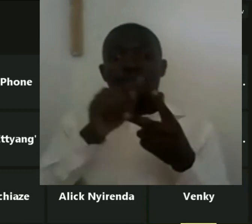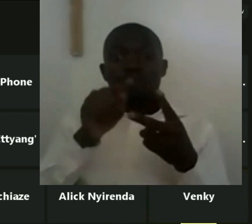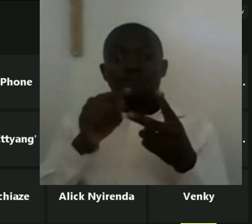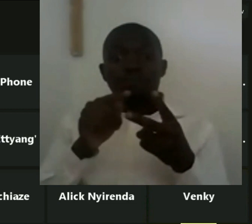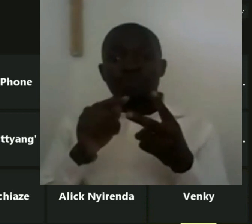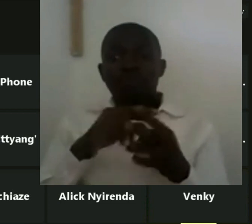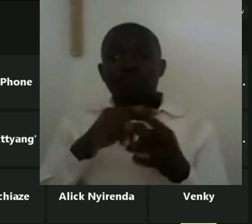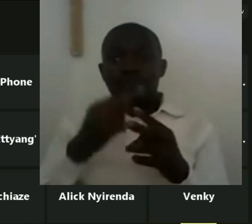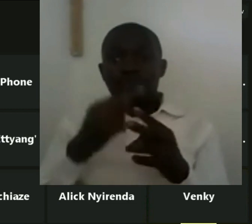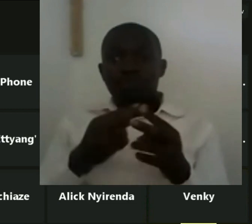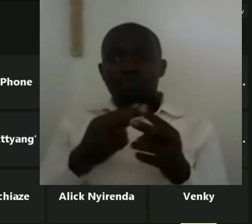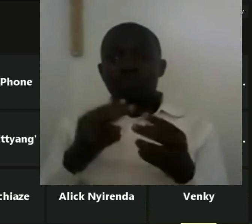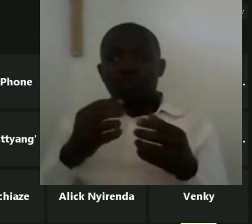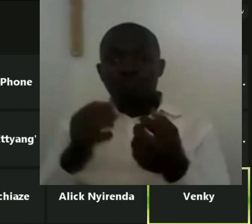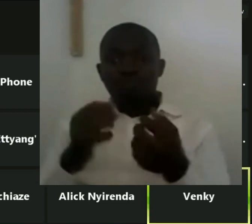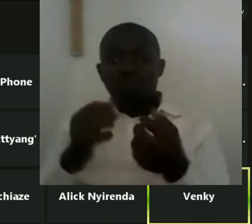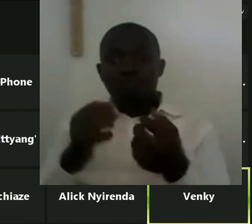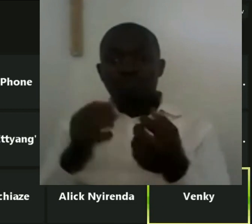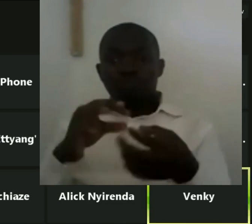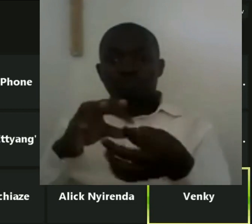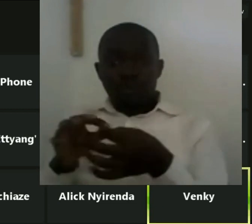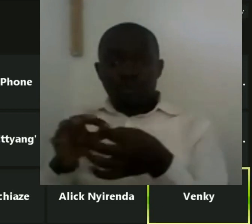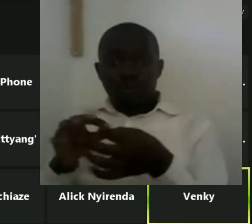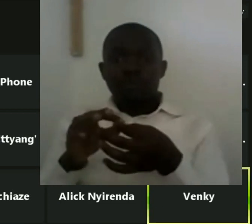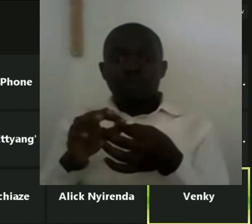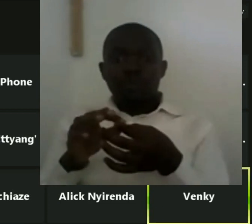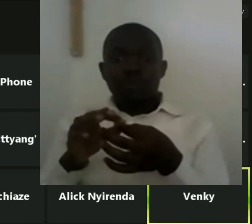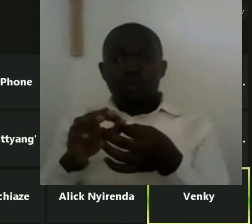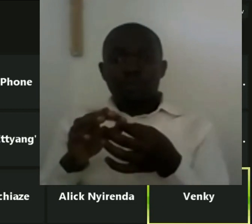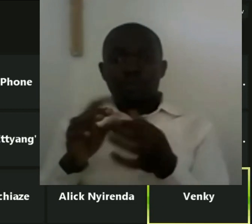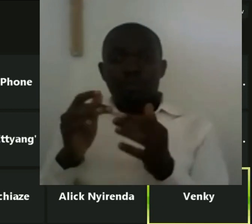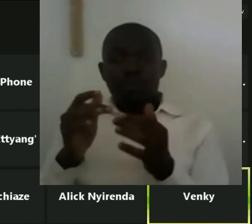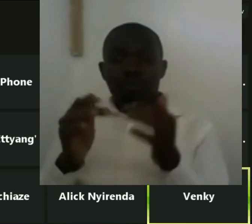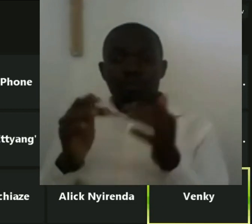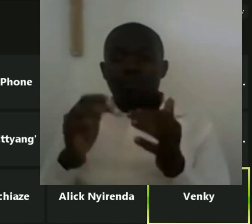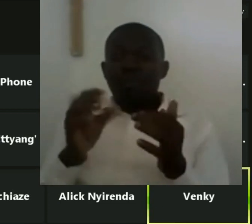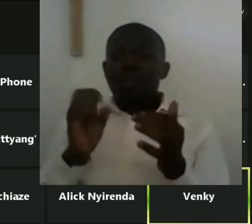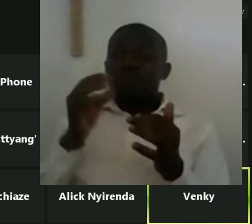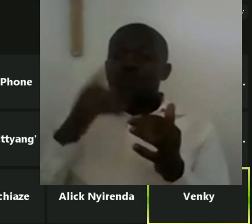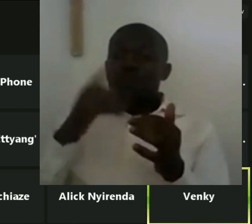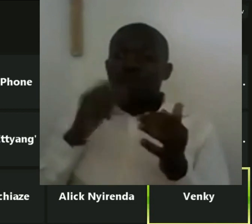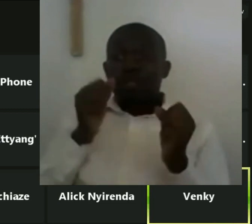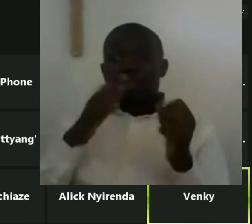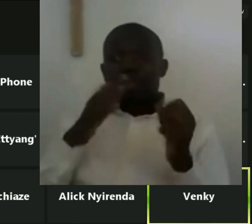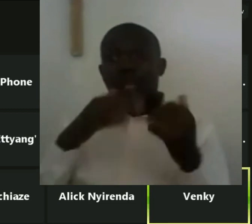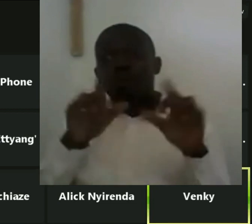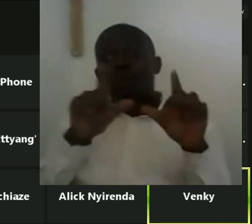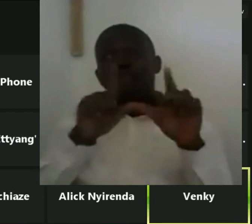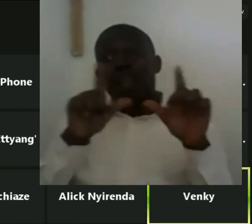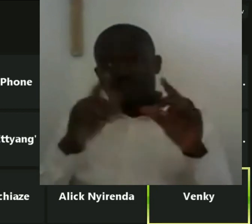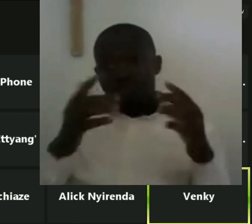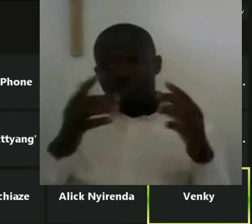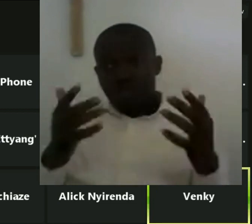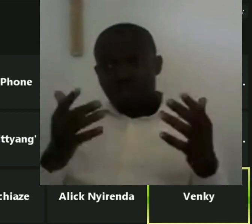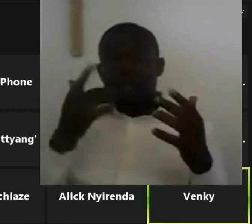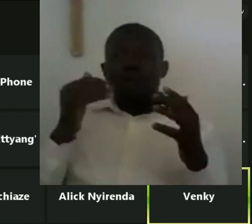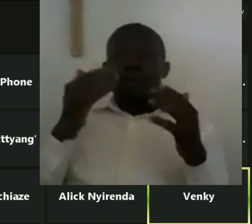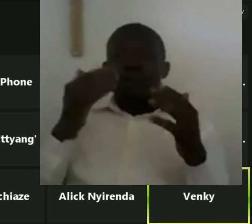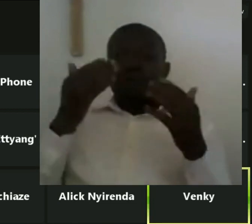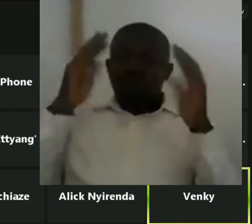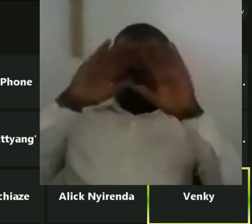So we are talking about personal assistance CRPD language. It is of the global north.